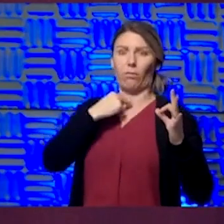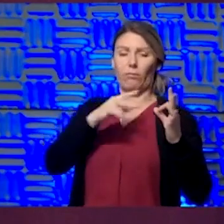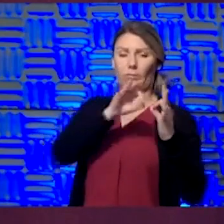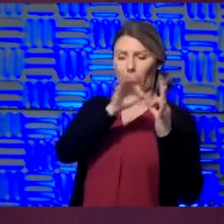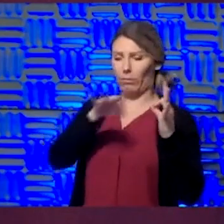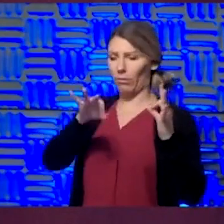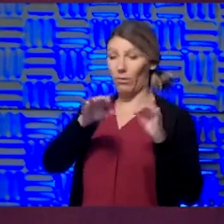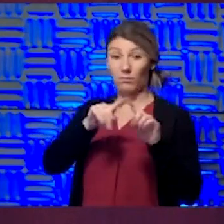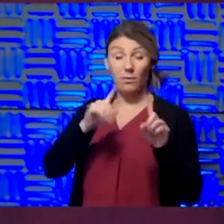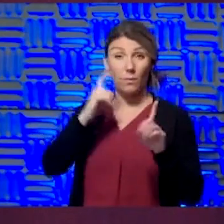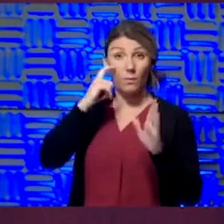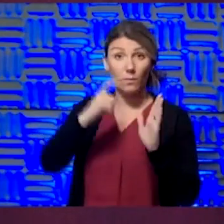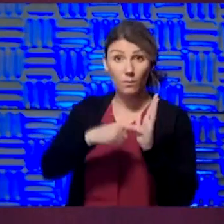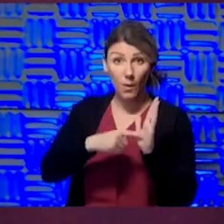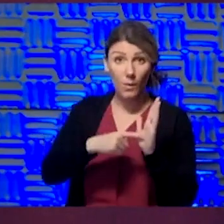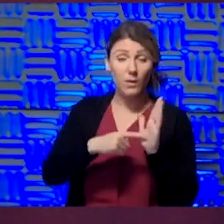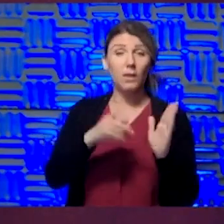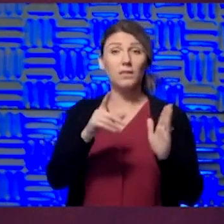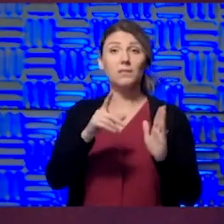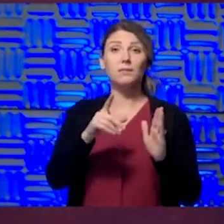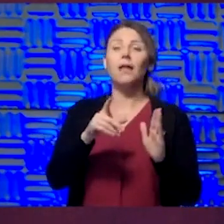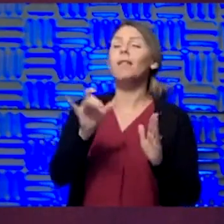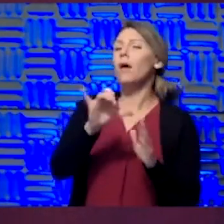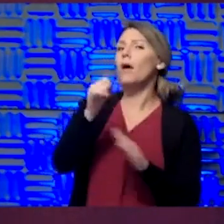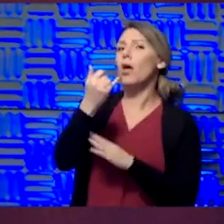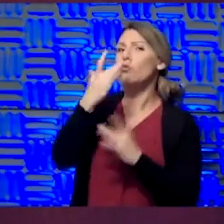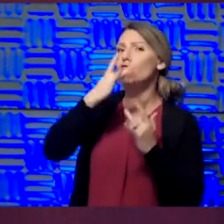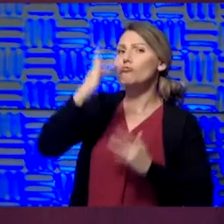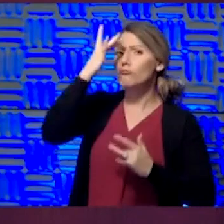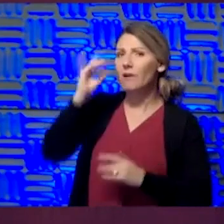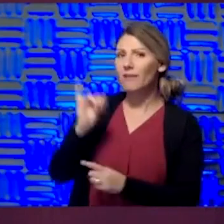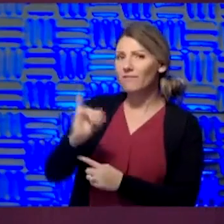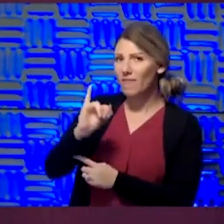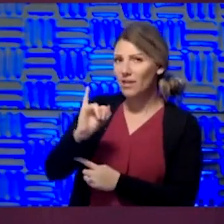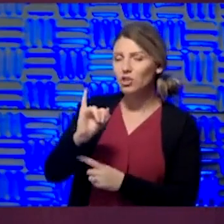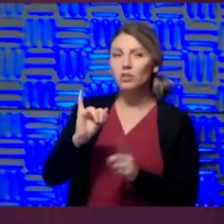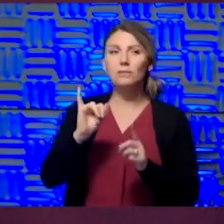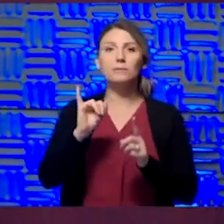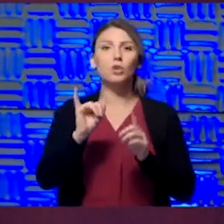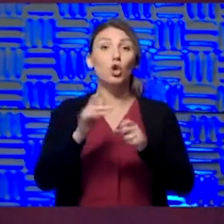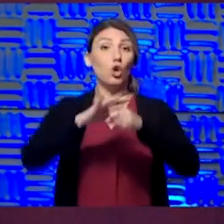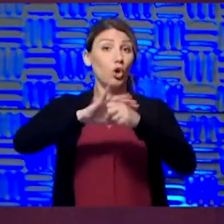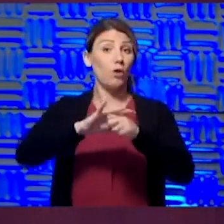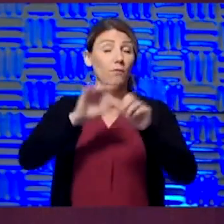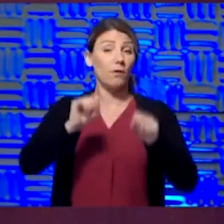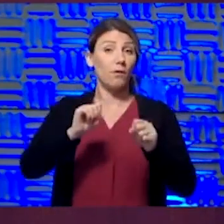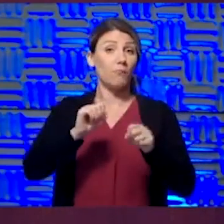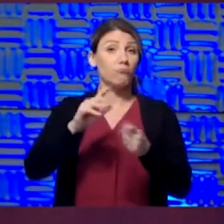like some other infections, COVID also causes false positive heart attack